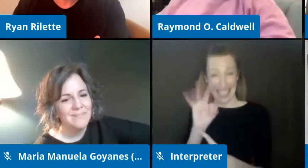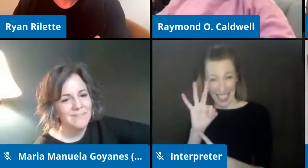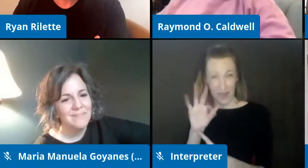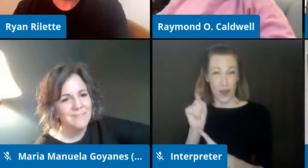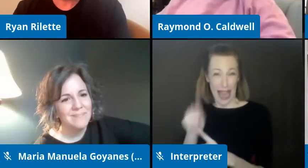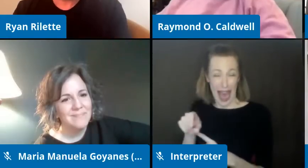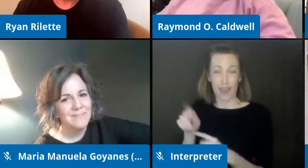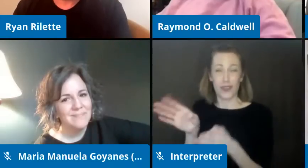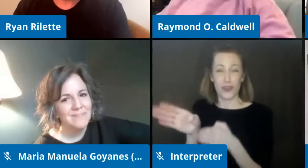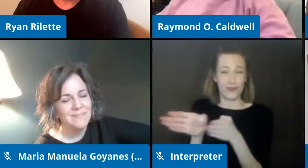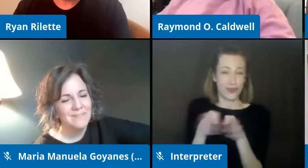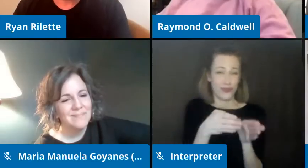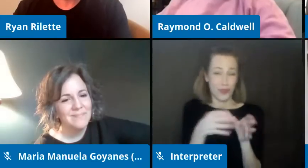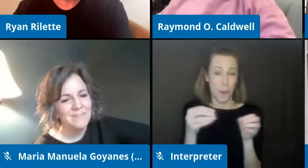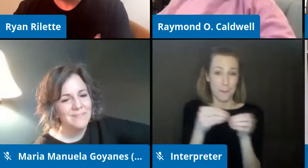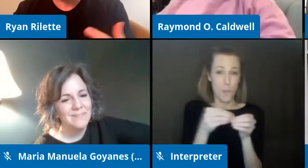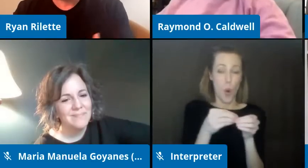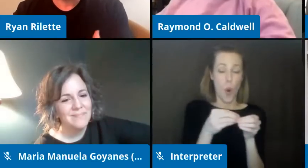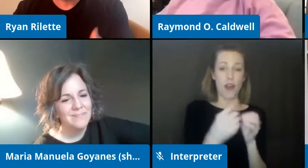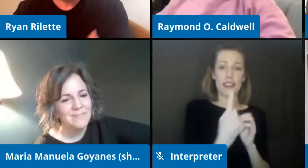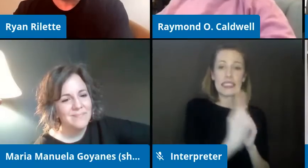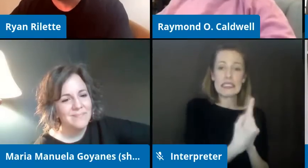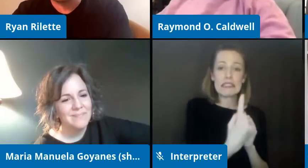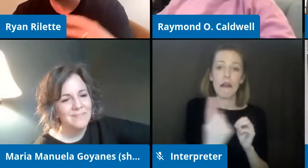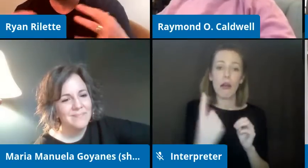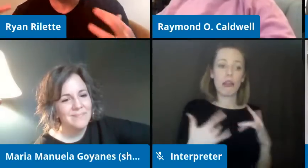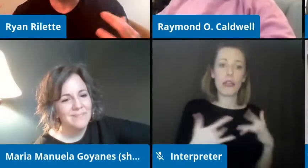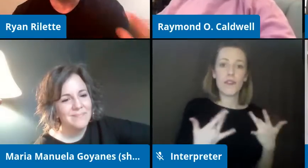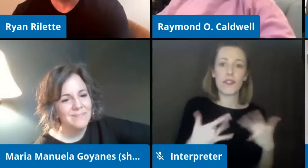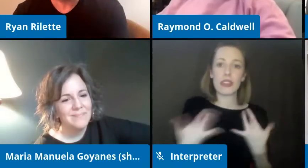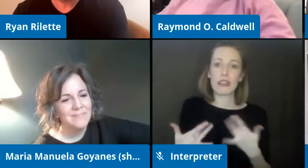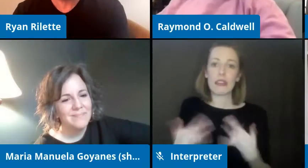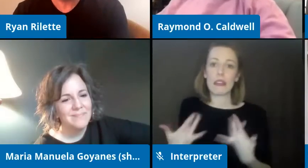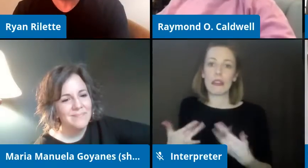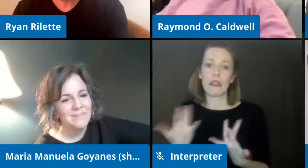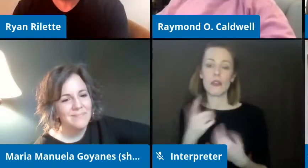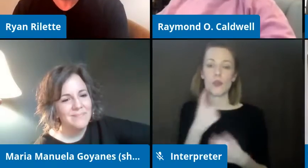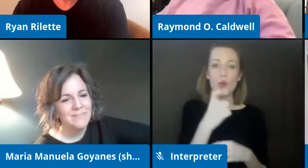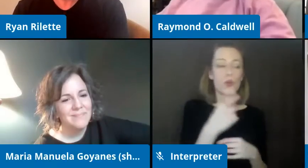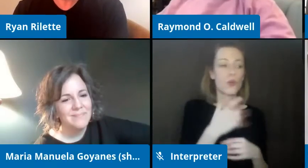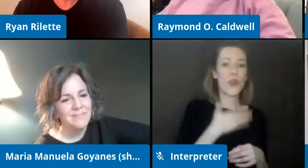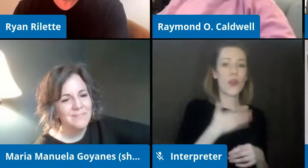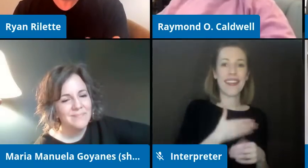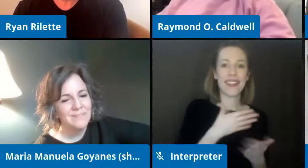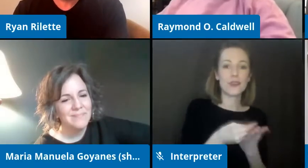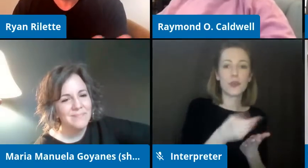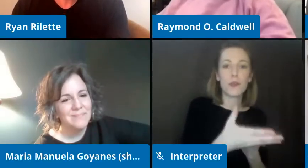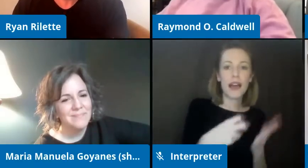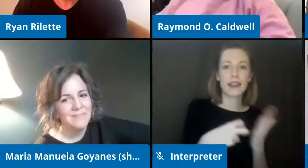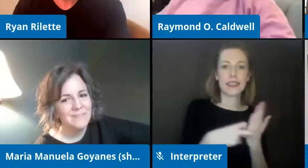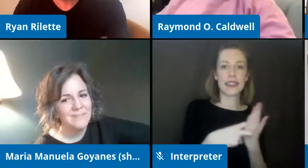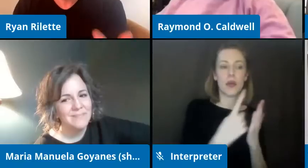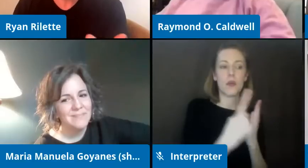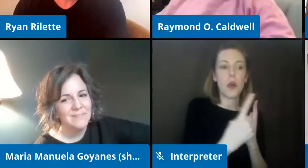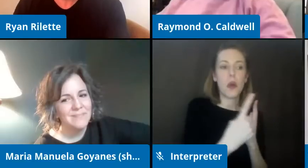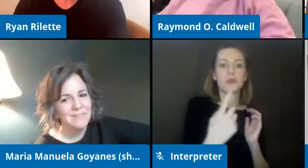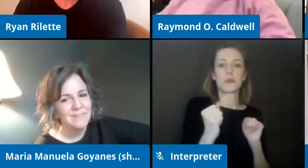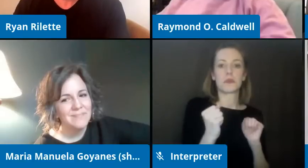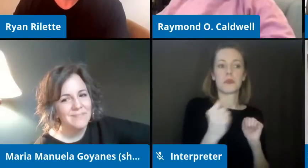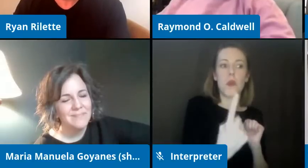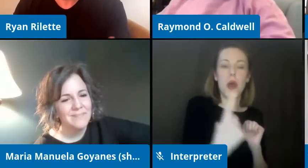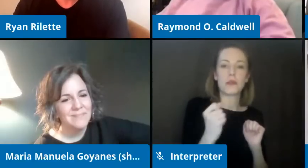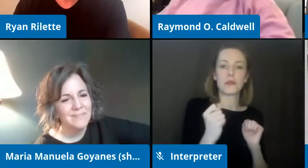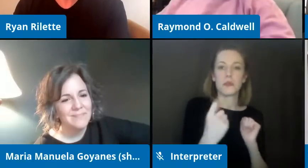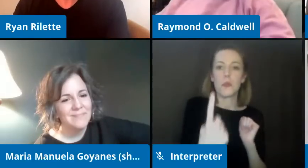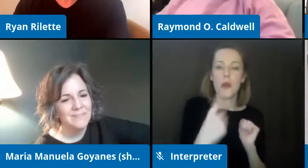single ticket buyers and is about cultivating a group of people that sort of stick with you, your members who stick with